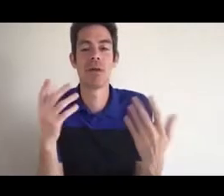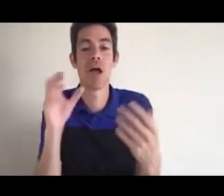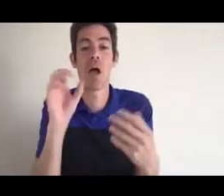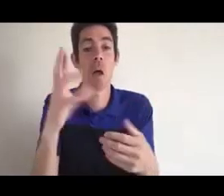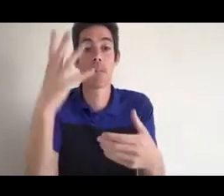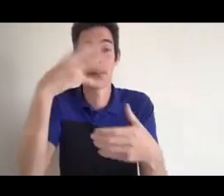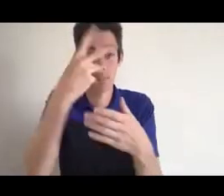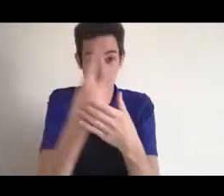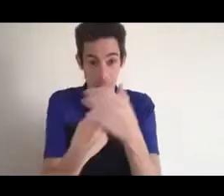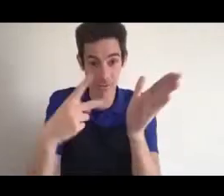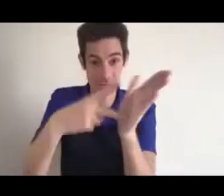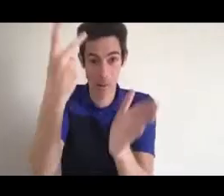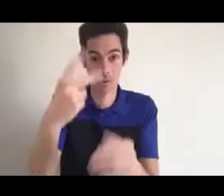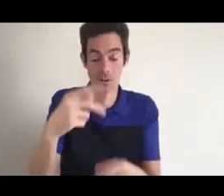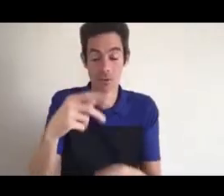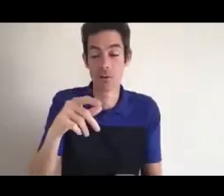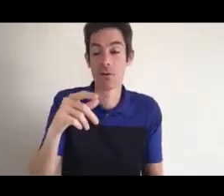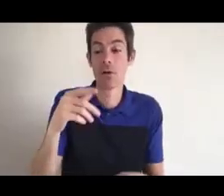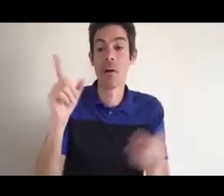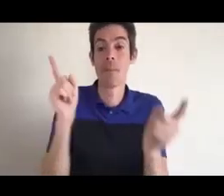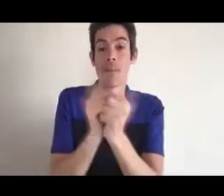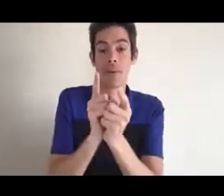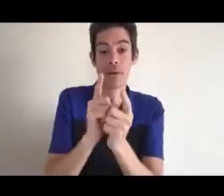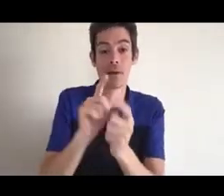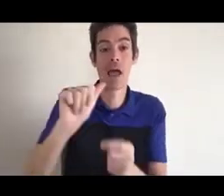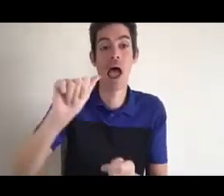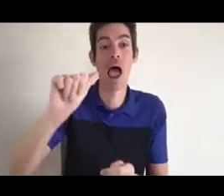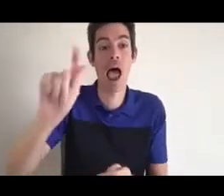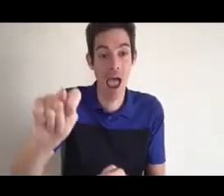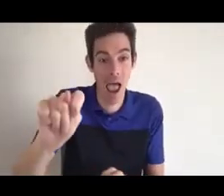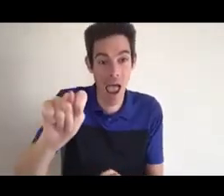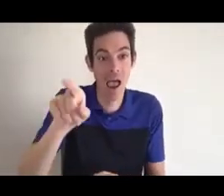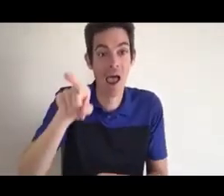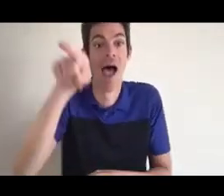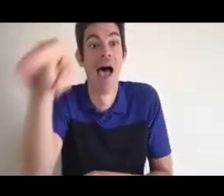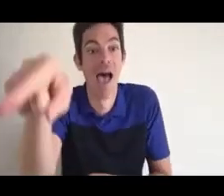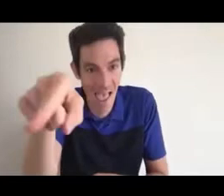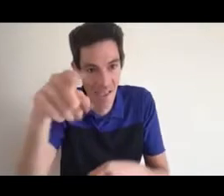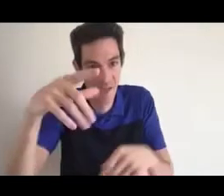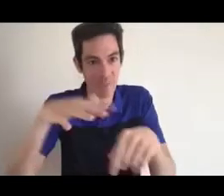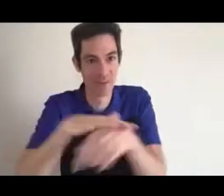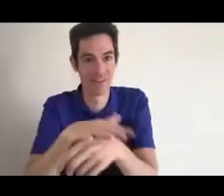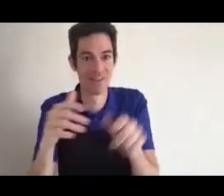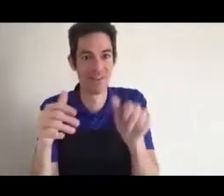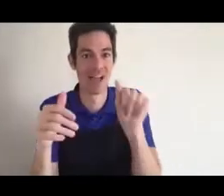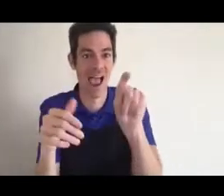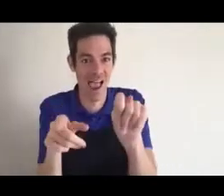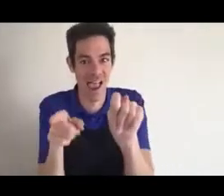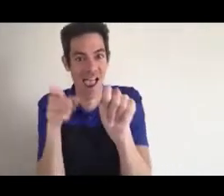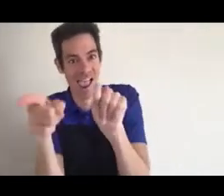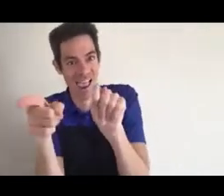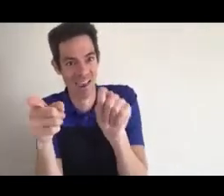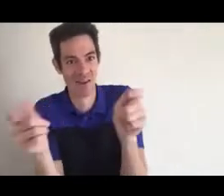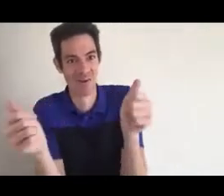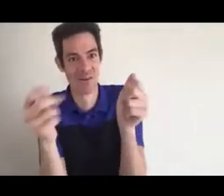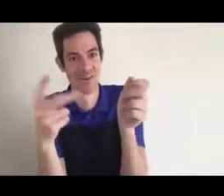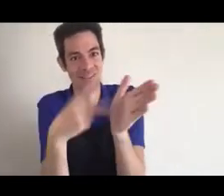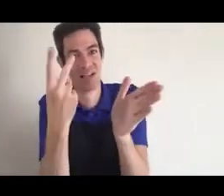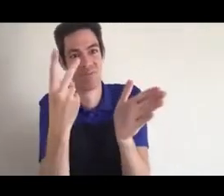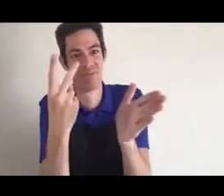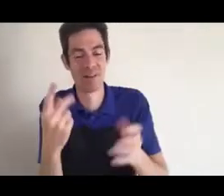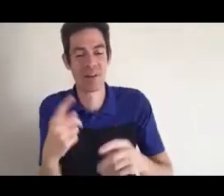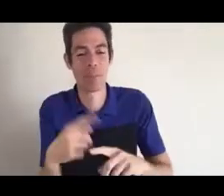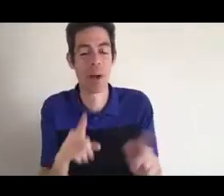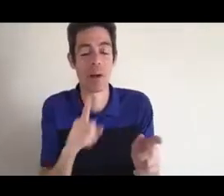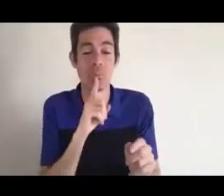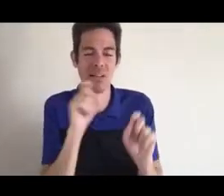because it's just easy to. Or you can say meet at and then point to the beach. So you can say